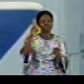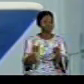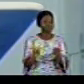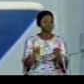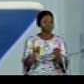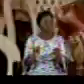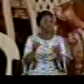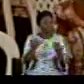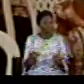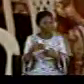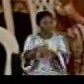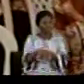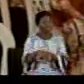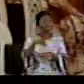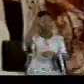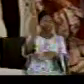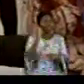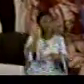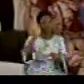perfect surgery on you.